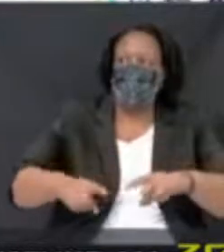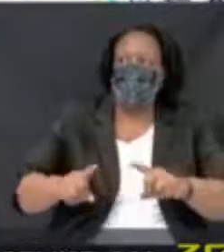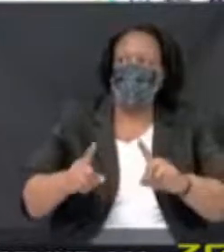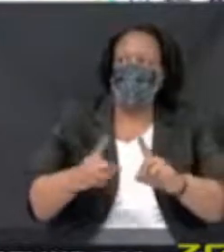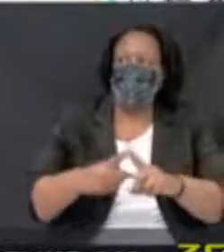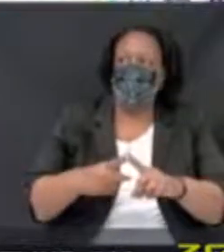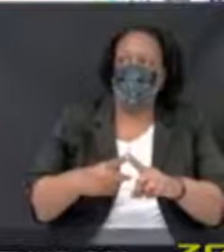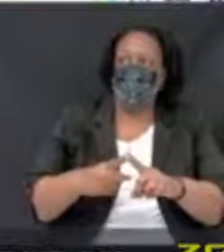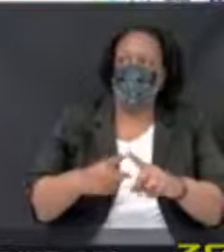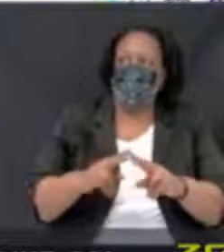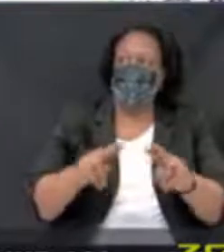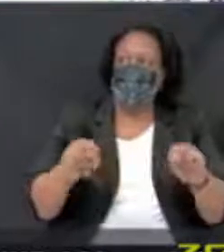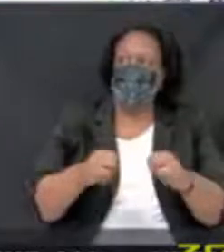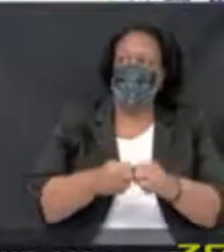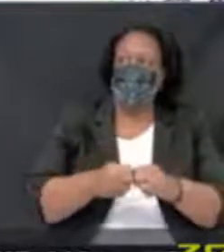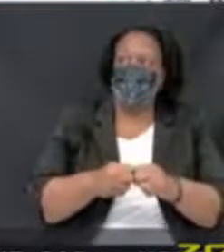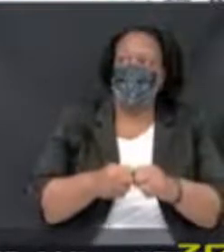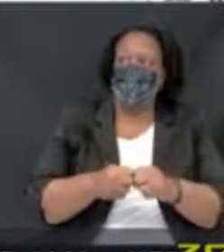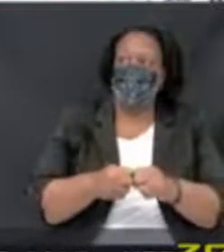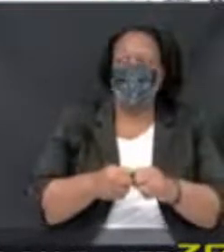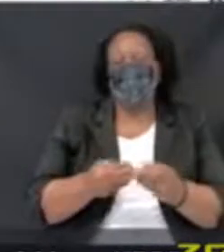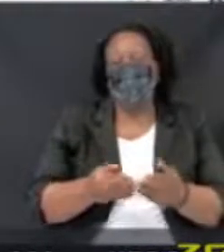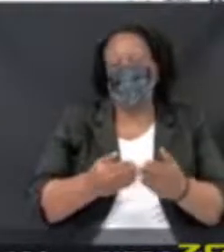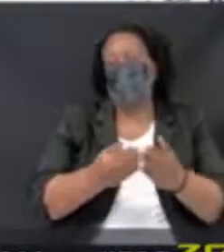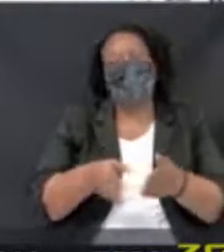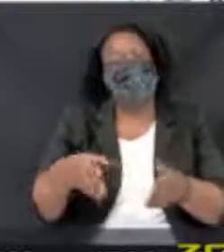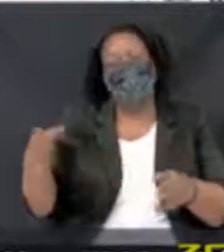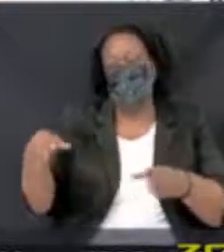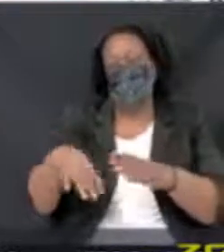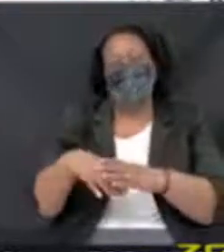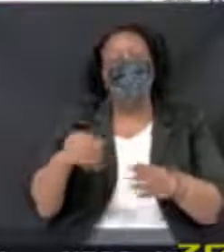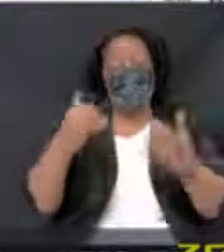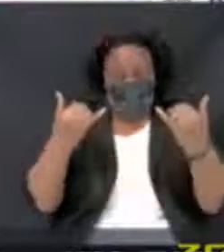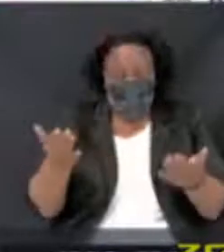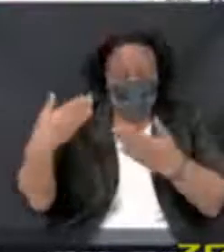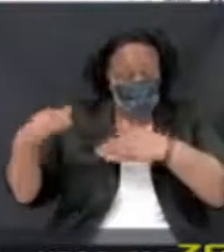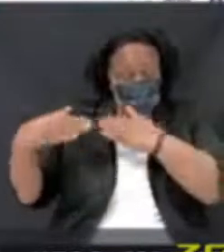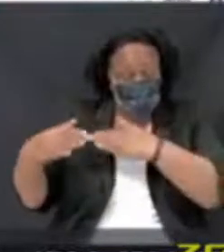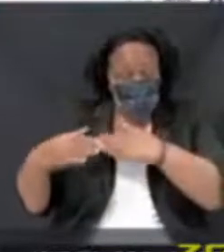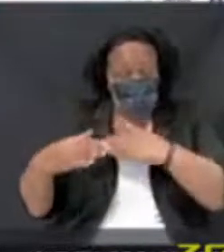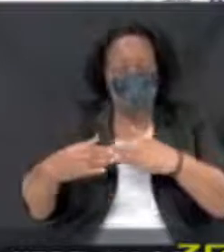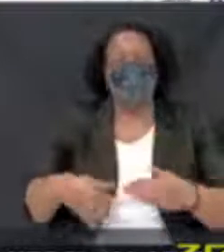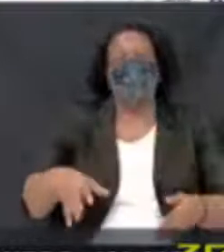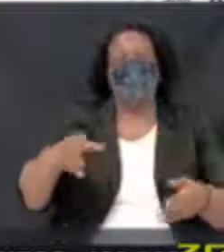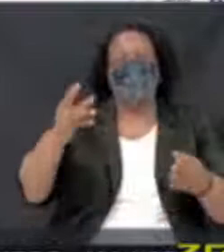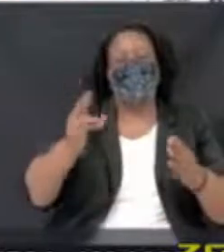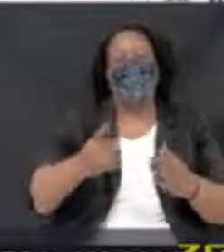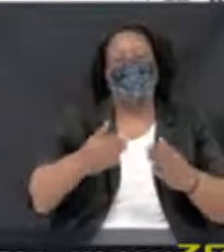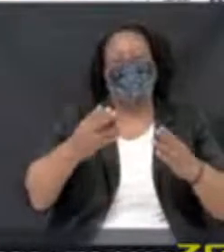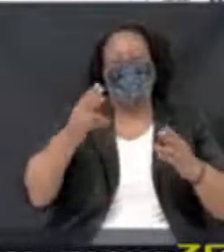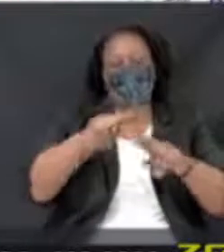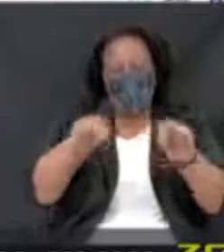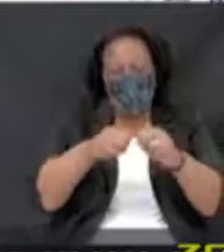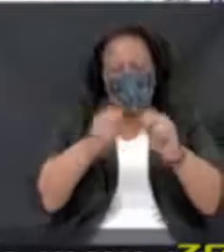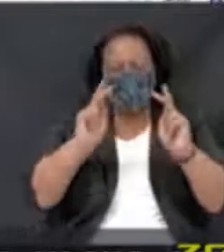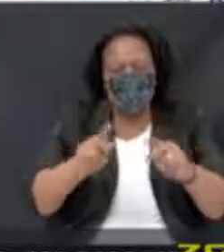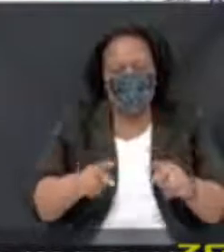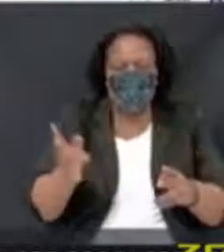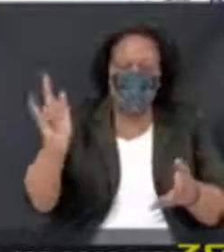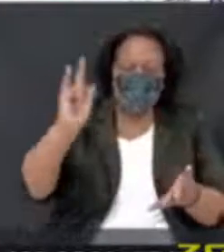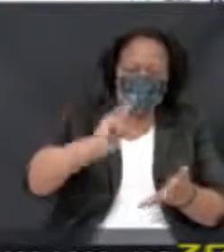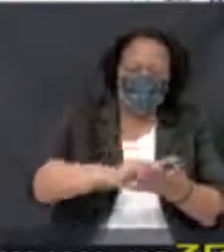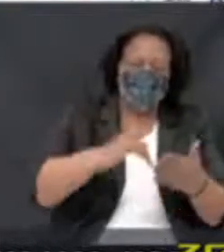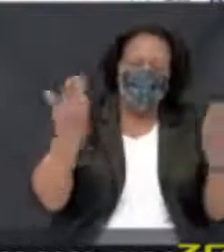sea can now utilize the ferry terminal services to be able to ferry over to